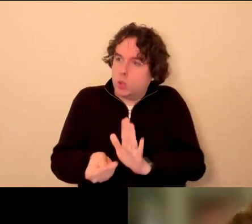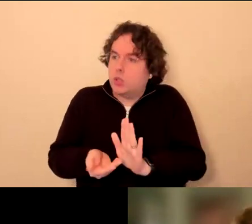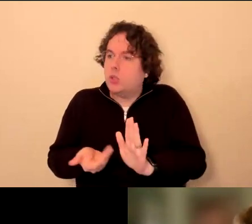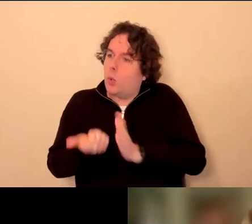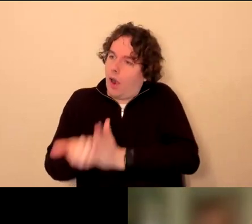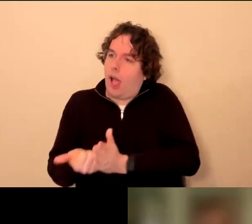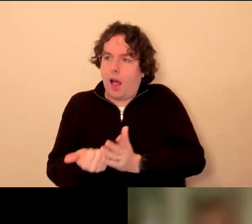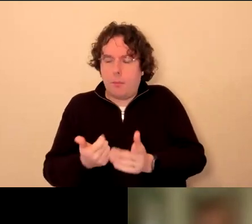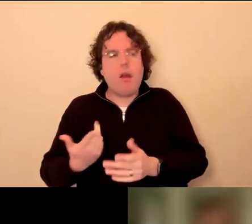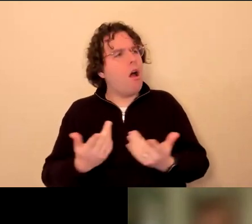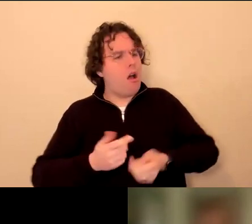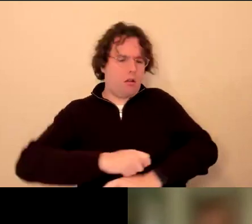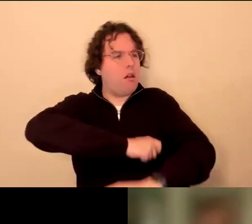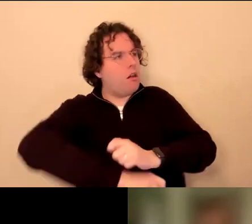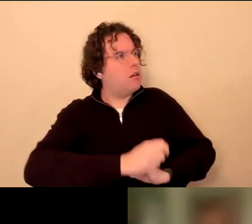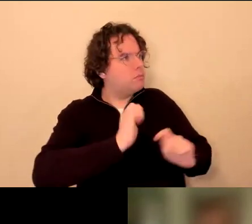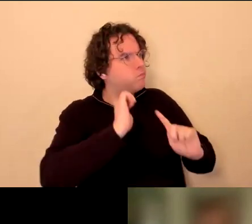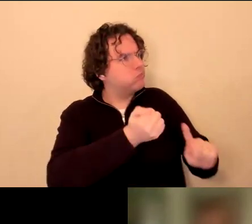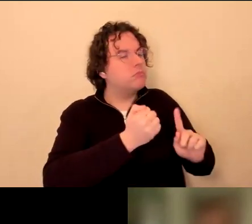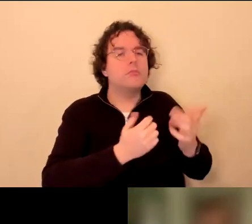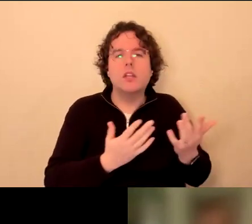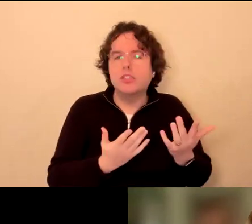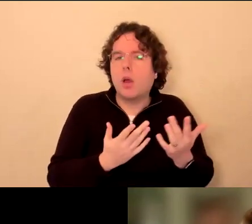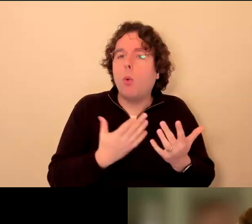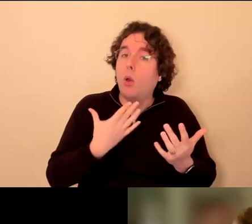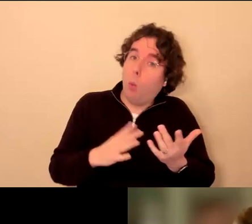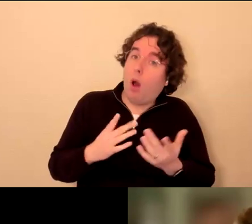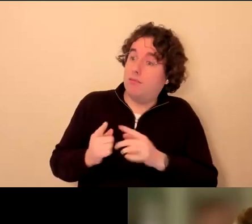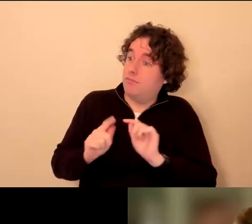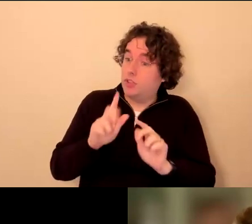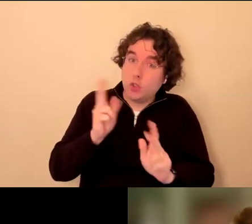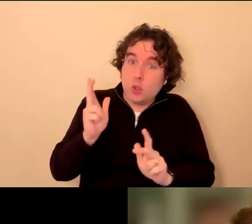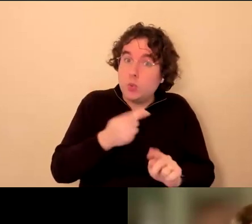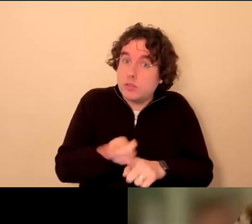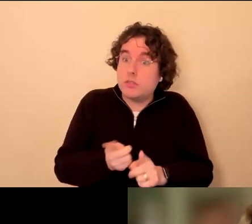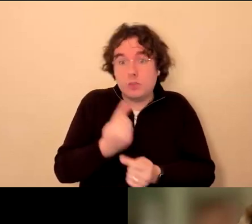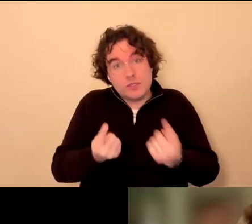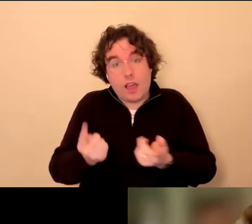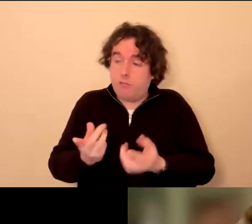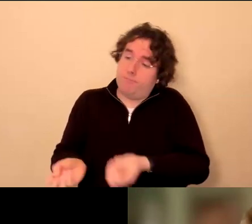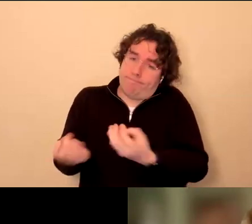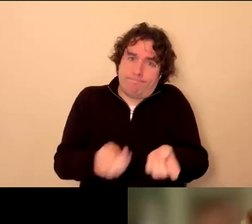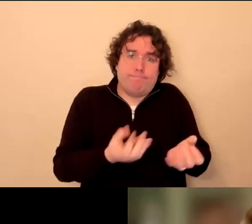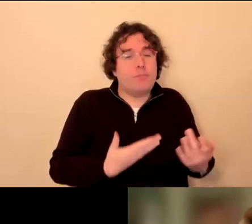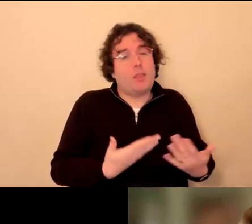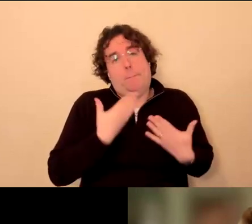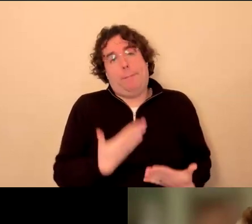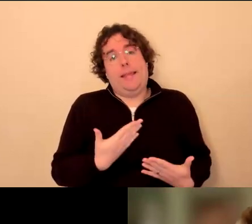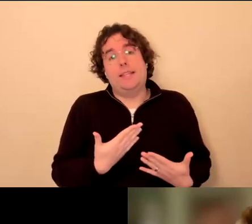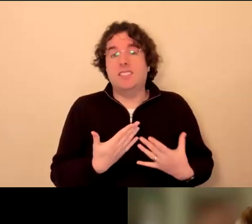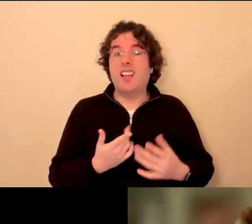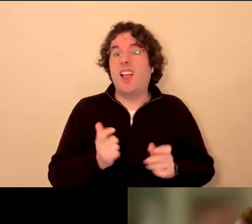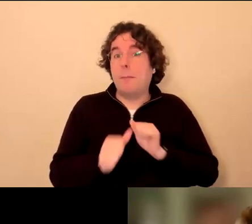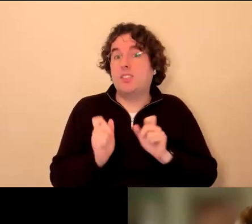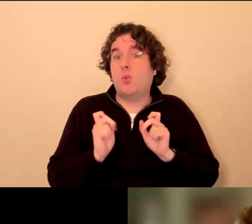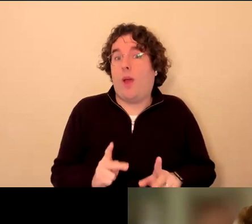be developing these, and we really want to have input from students to make that work. So I think the easiest way to drive that forward for